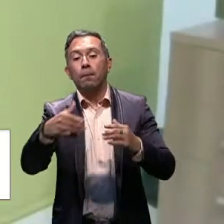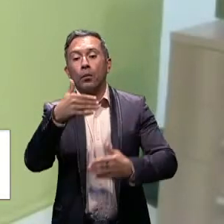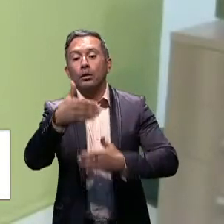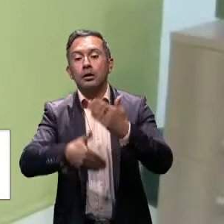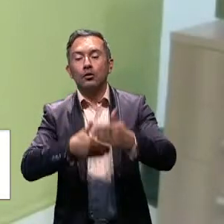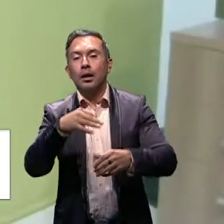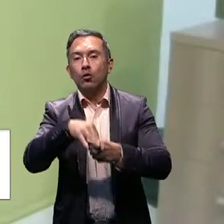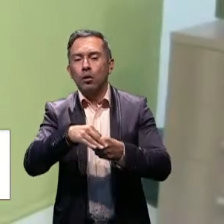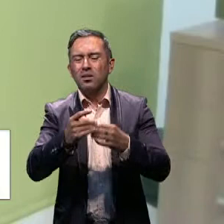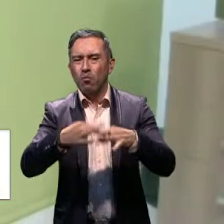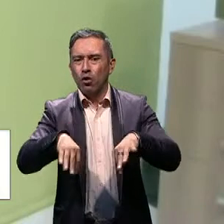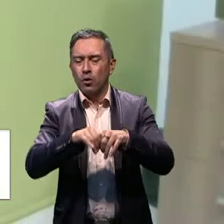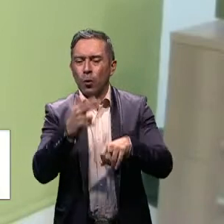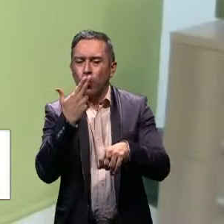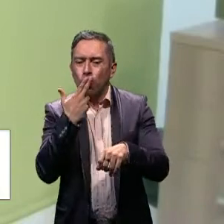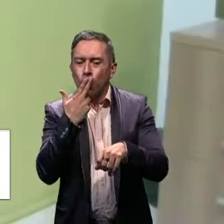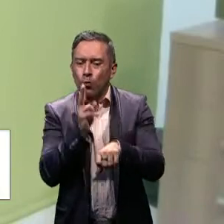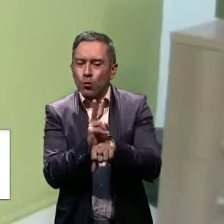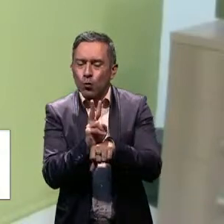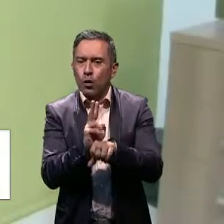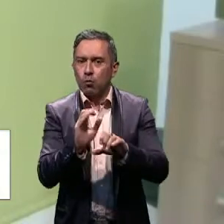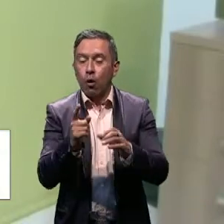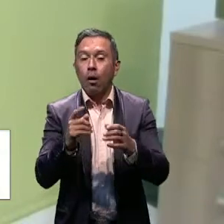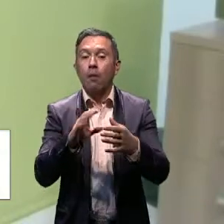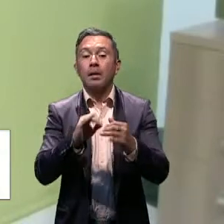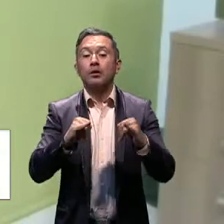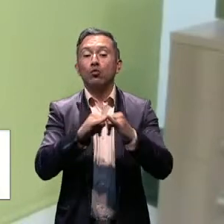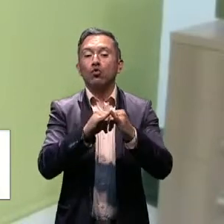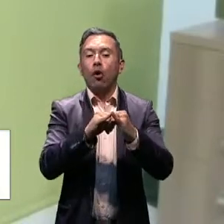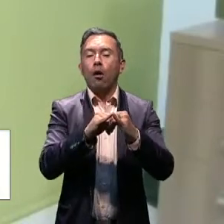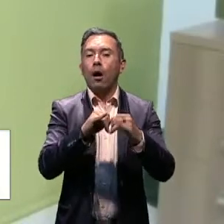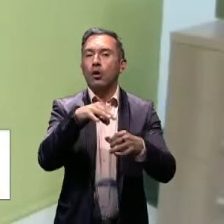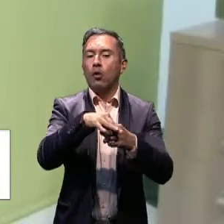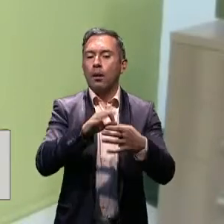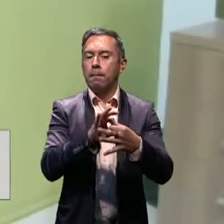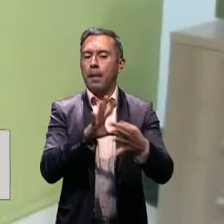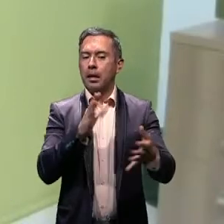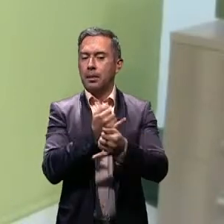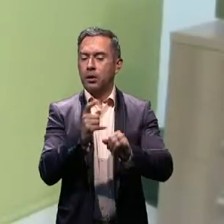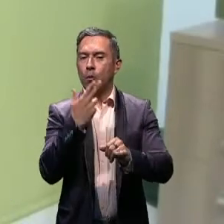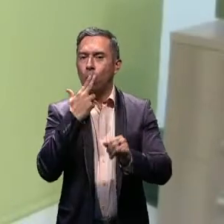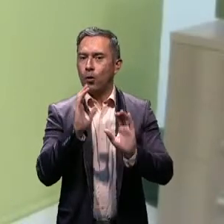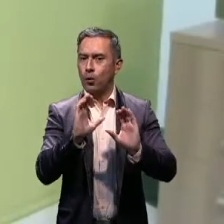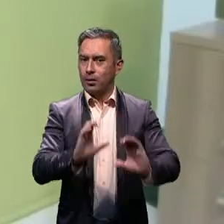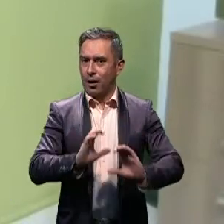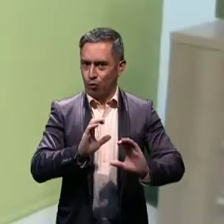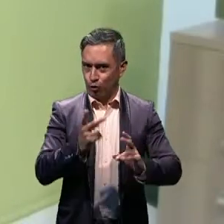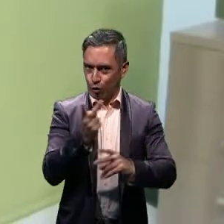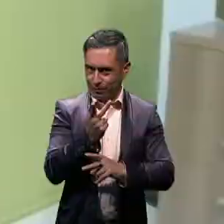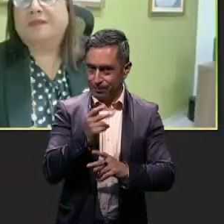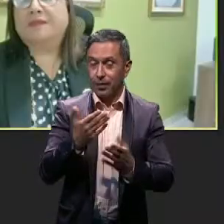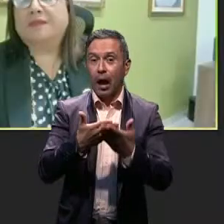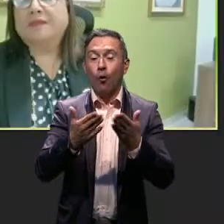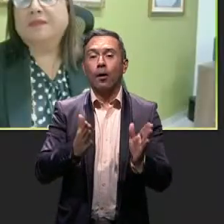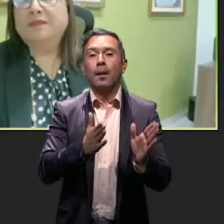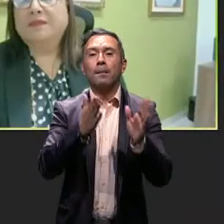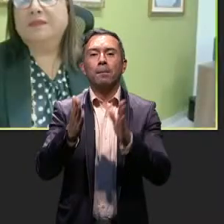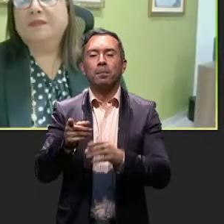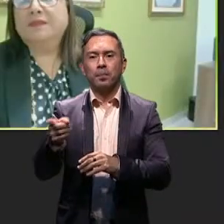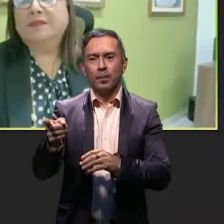electoral processes, the independence of the EMBs. Now we are going to give the floor to Eduardo